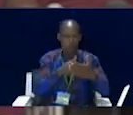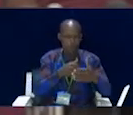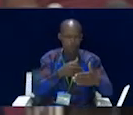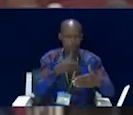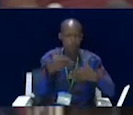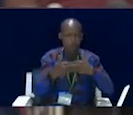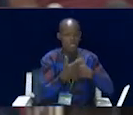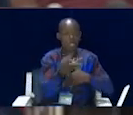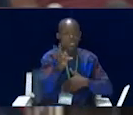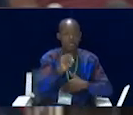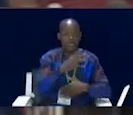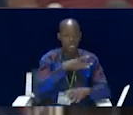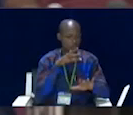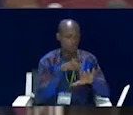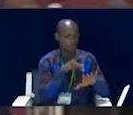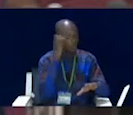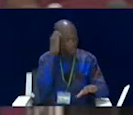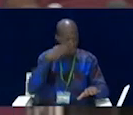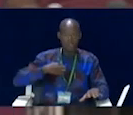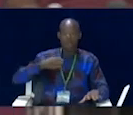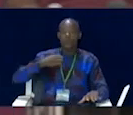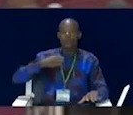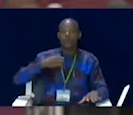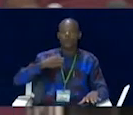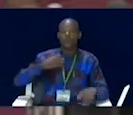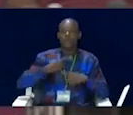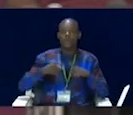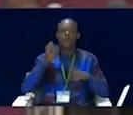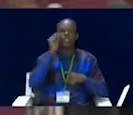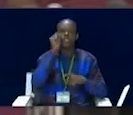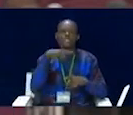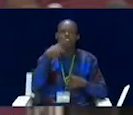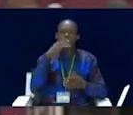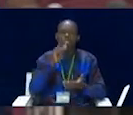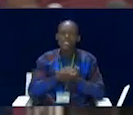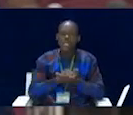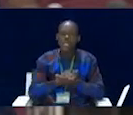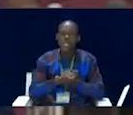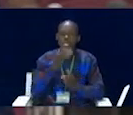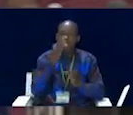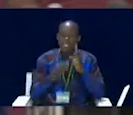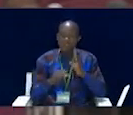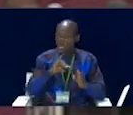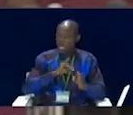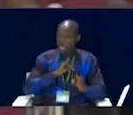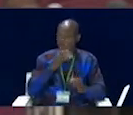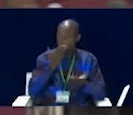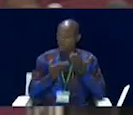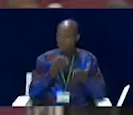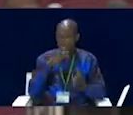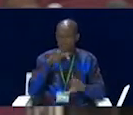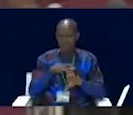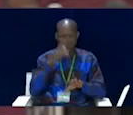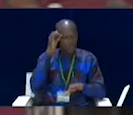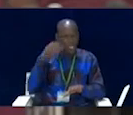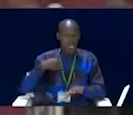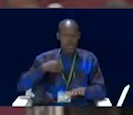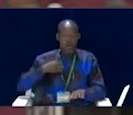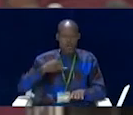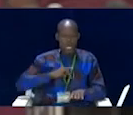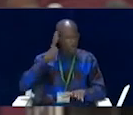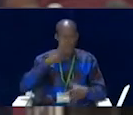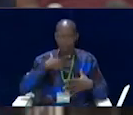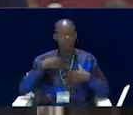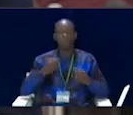and touched his garment. For she said, If I may touch but his cloth, I will be